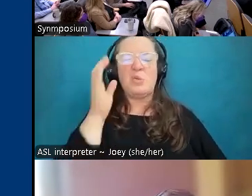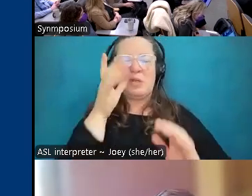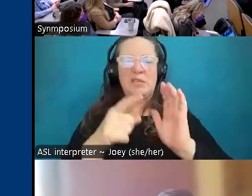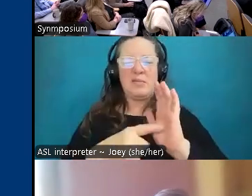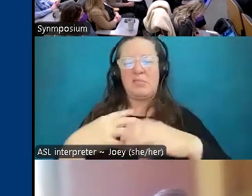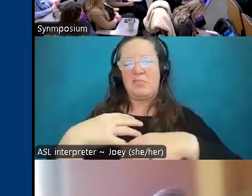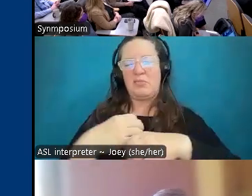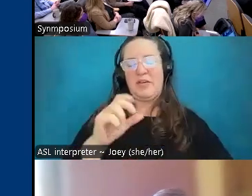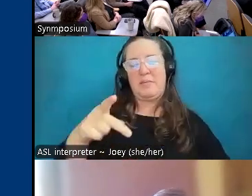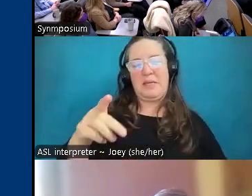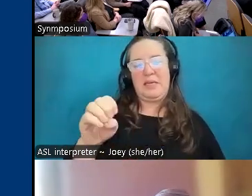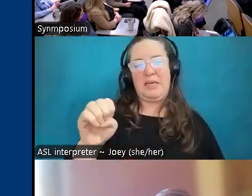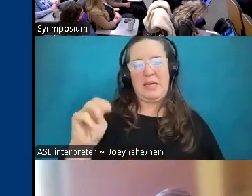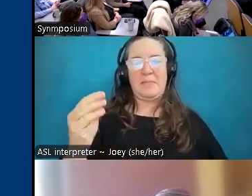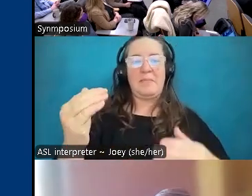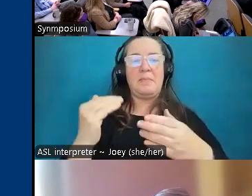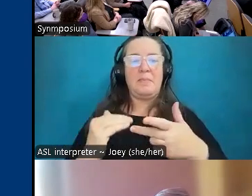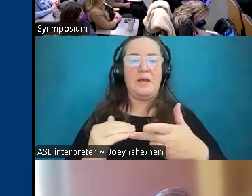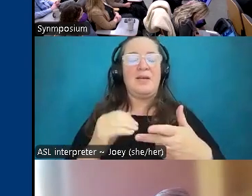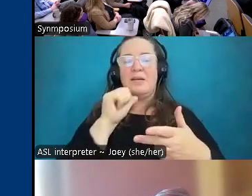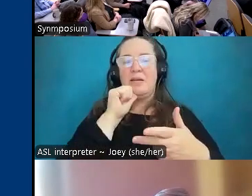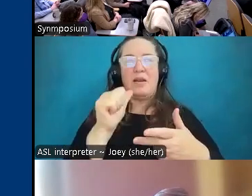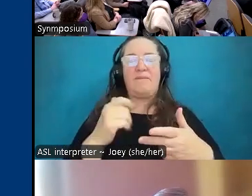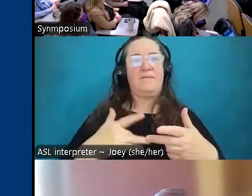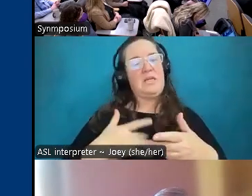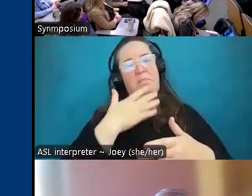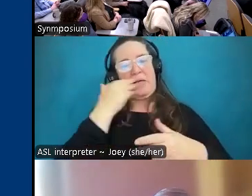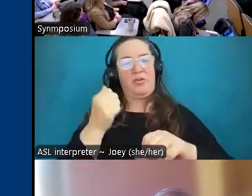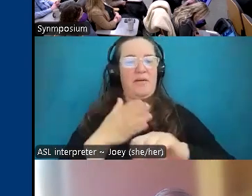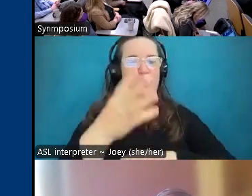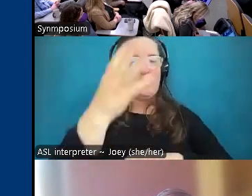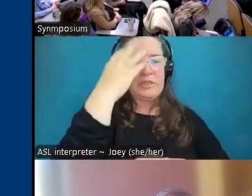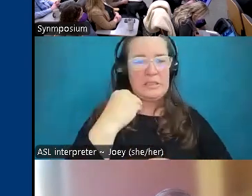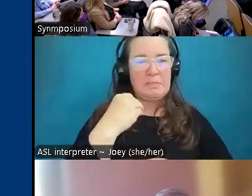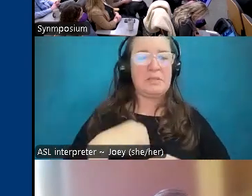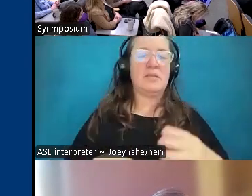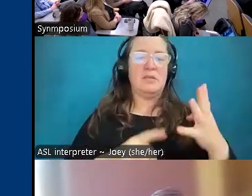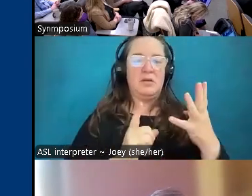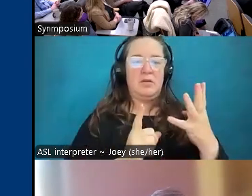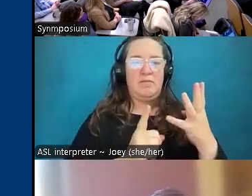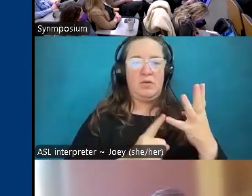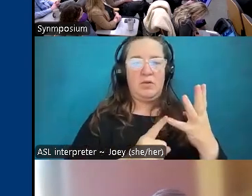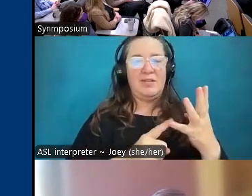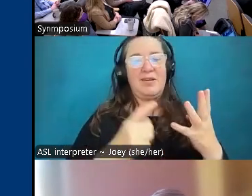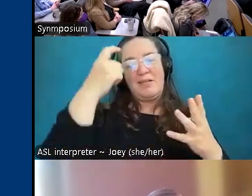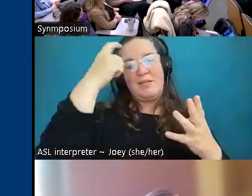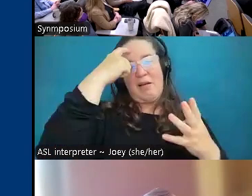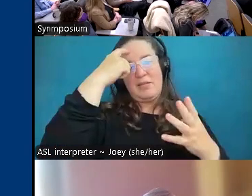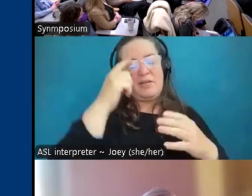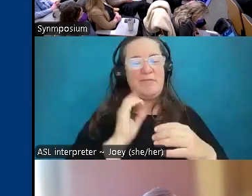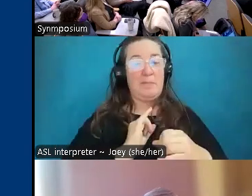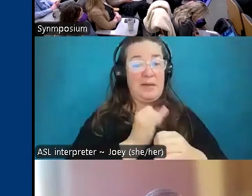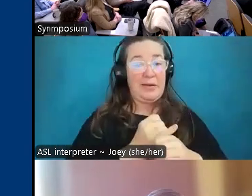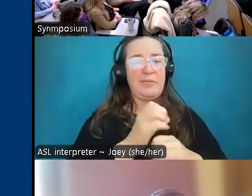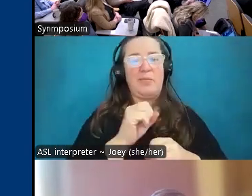is unrefreshing sleep, and fourth is either cognitive impairment or orthostatic intolerance. Now, these